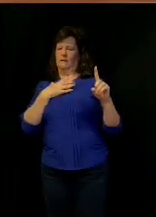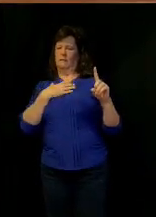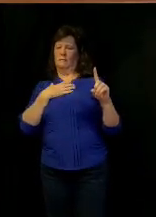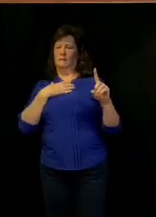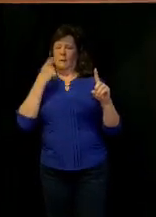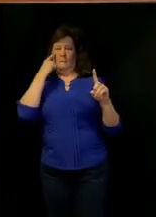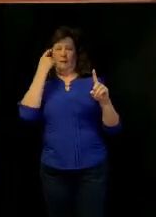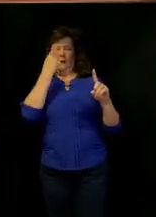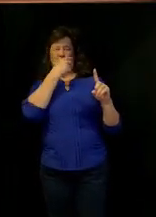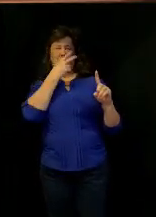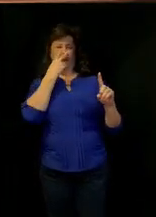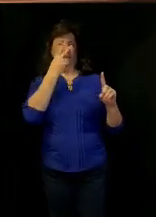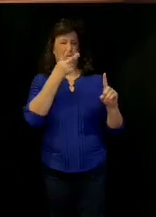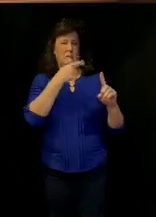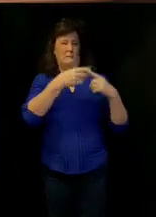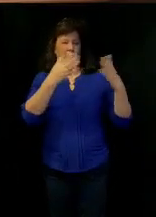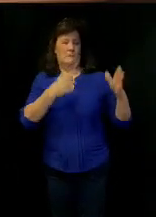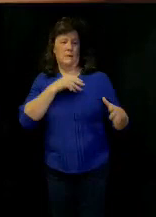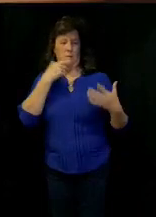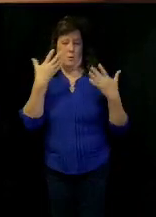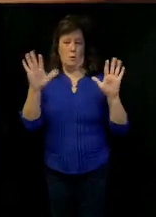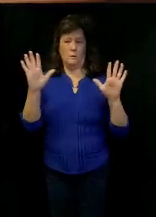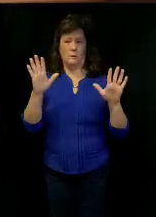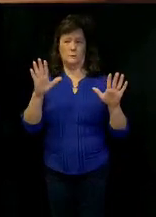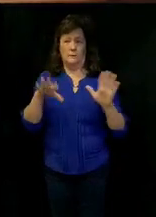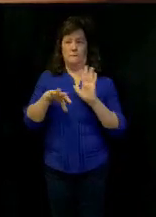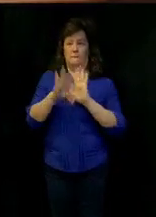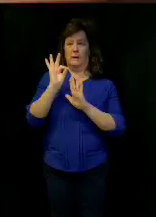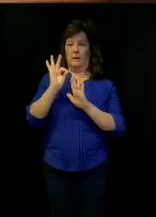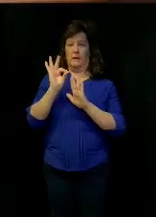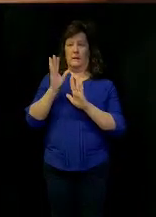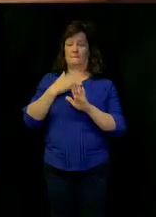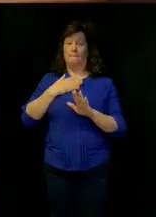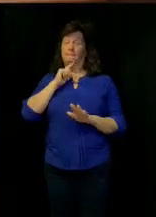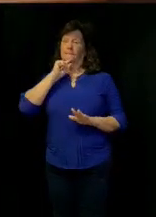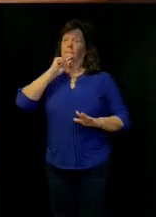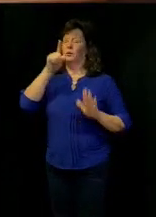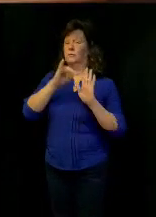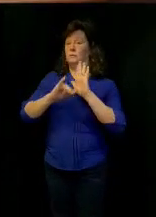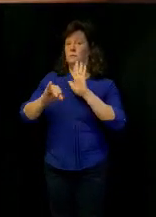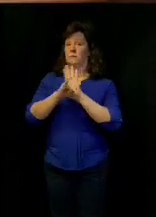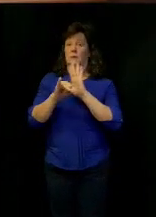gender confusion, the enemy doesn't want us to find out who we are.